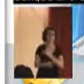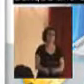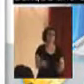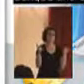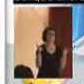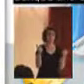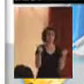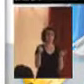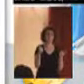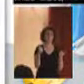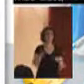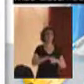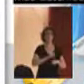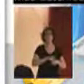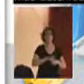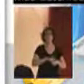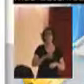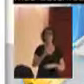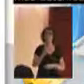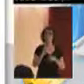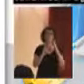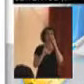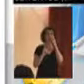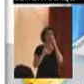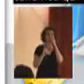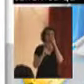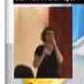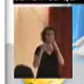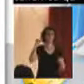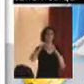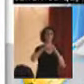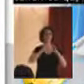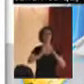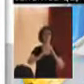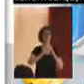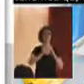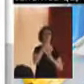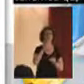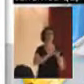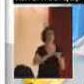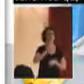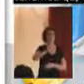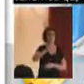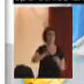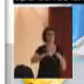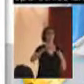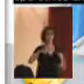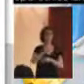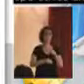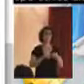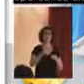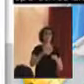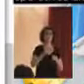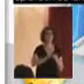system, something accessible, open, device independent and low cost for people with